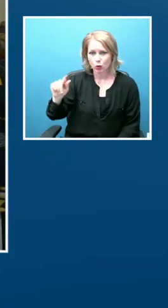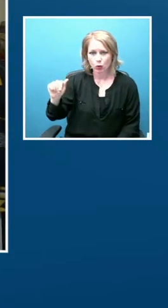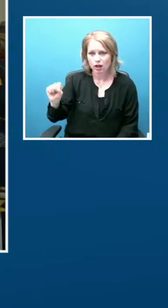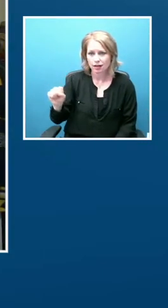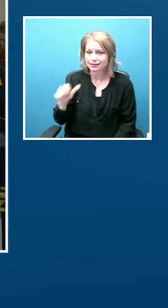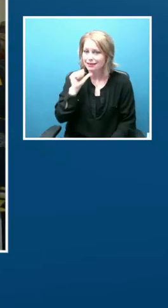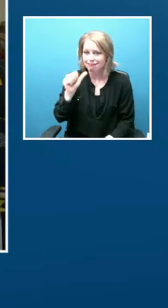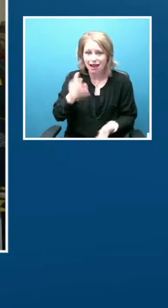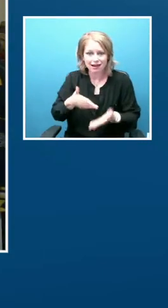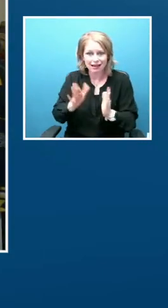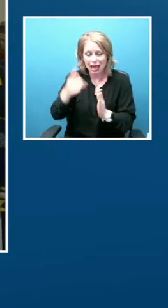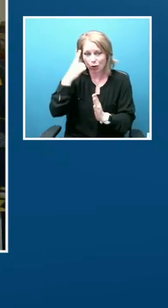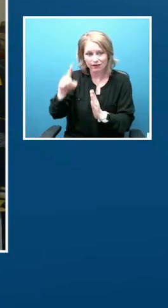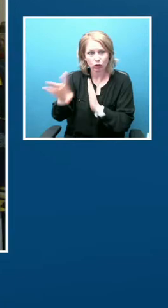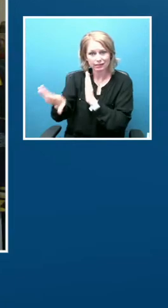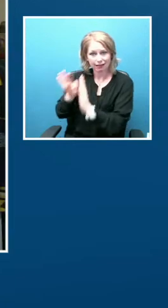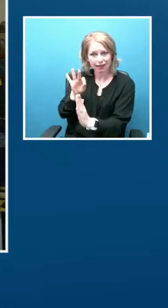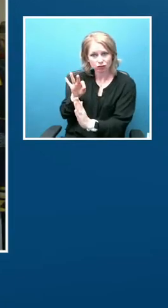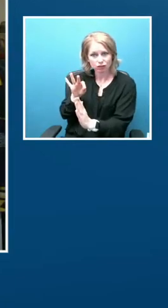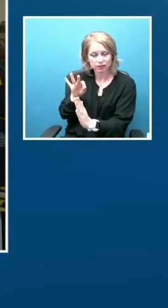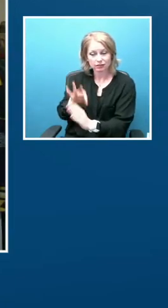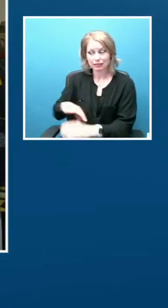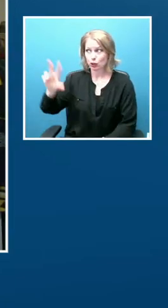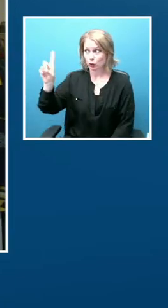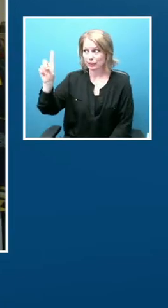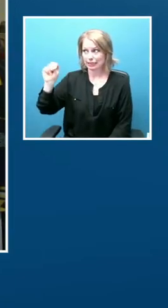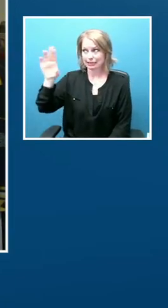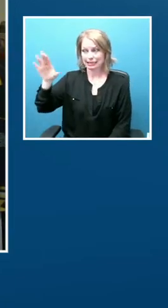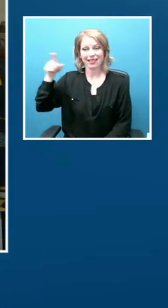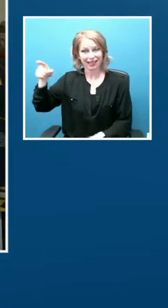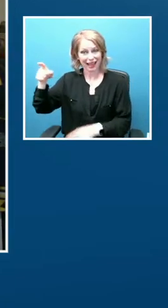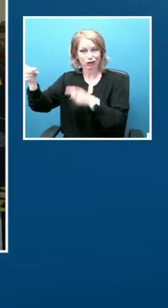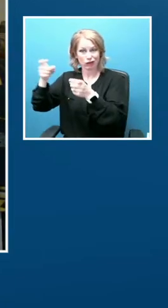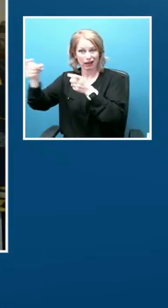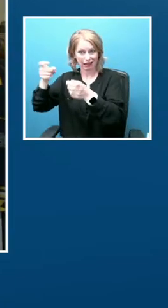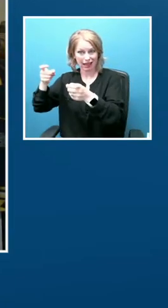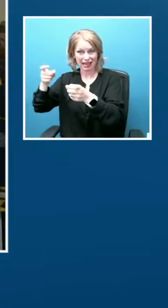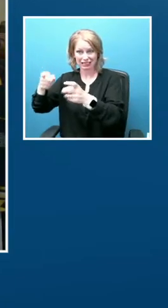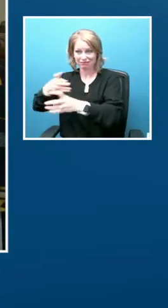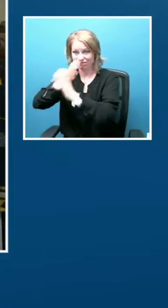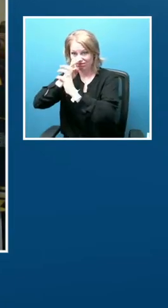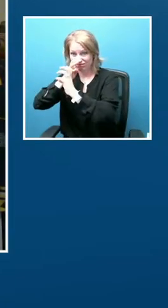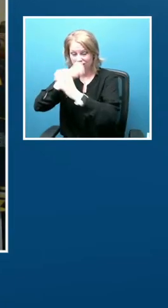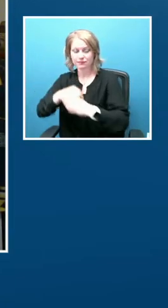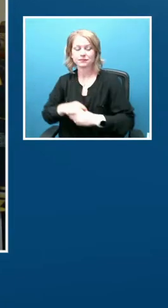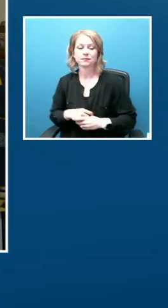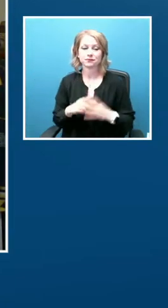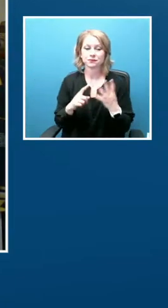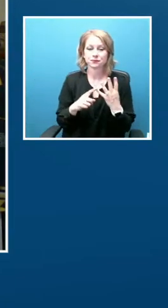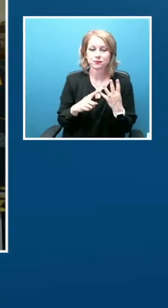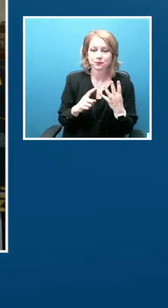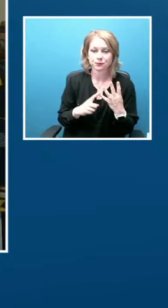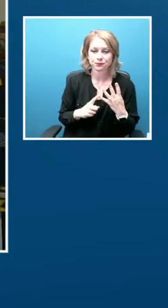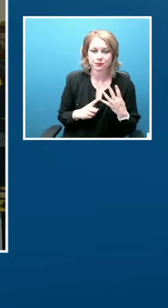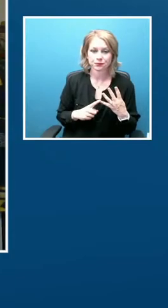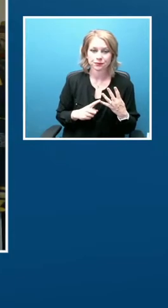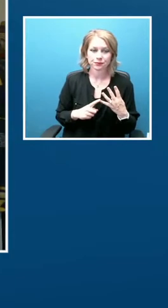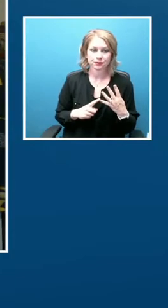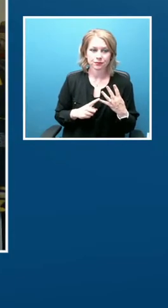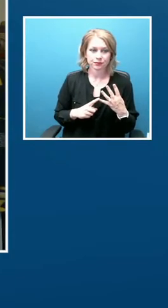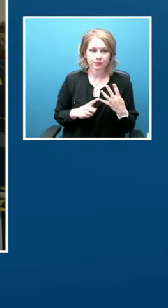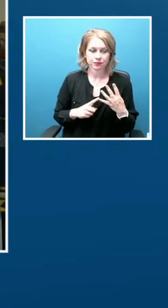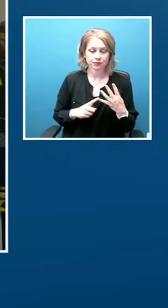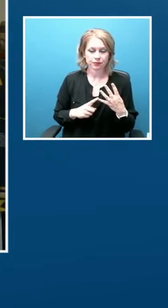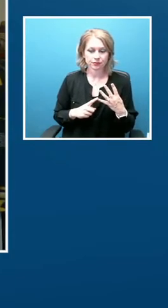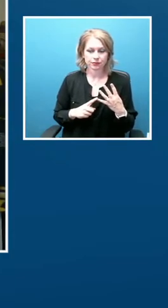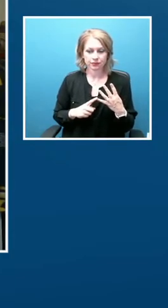a process which the DNC regulates much more strictly. Finally, Ms. Vickers alleges that our party